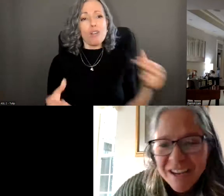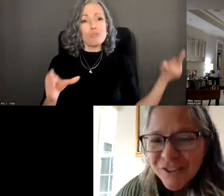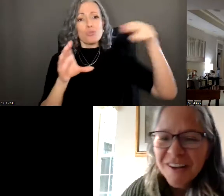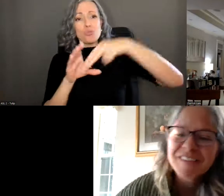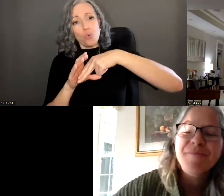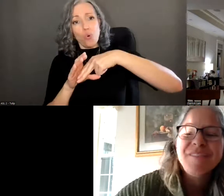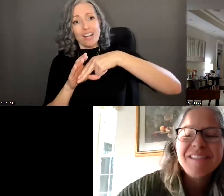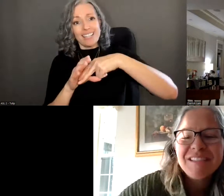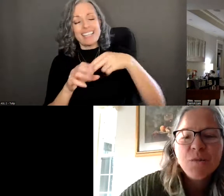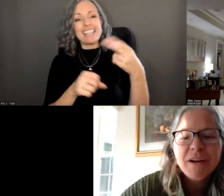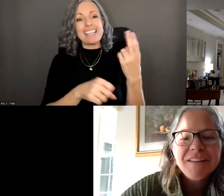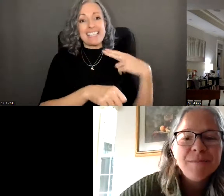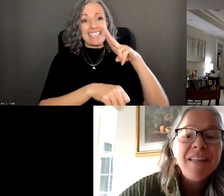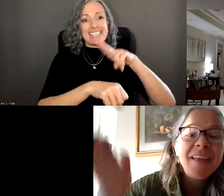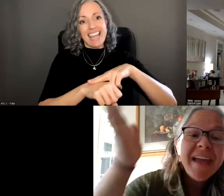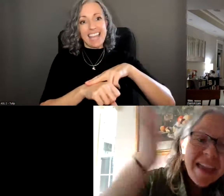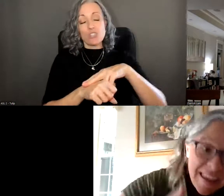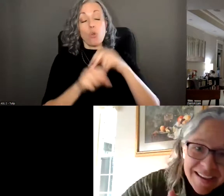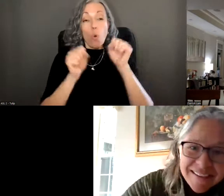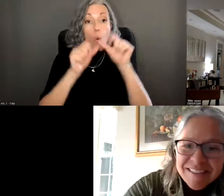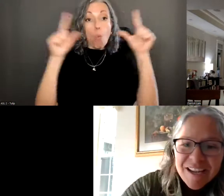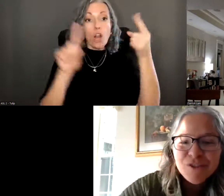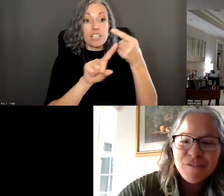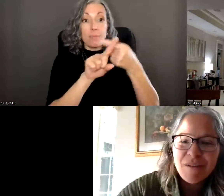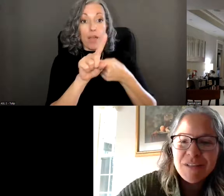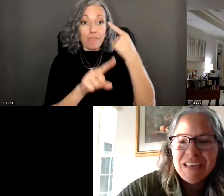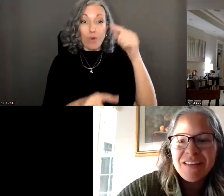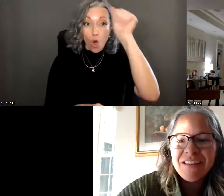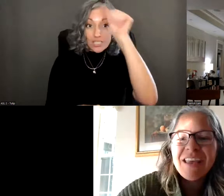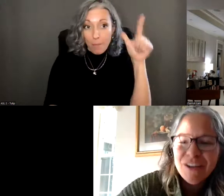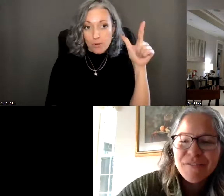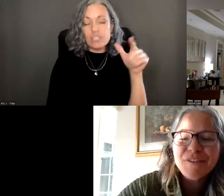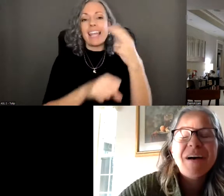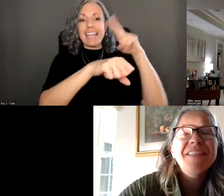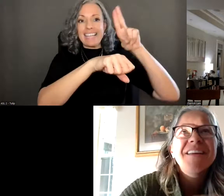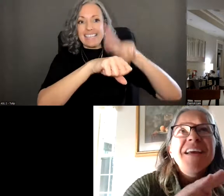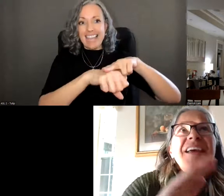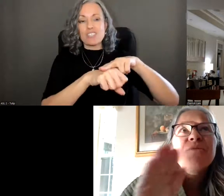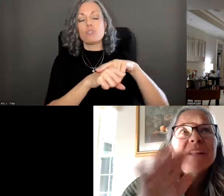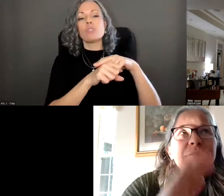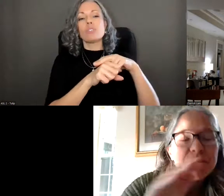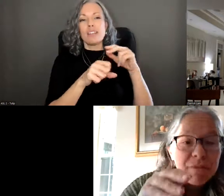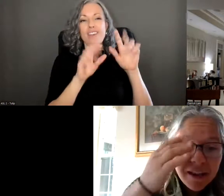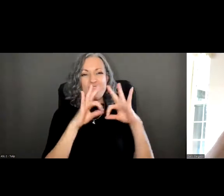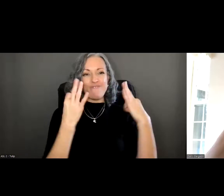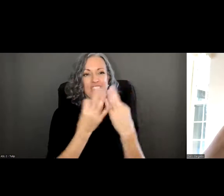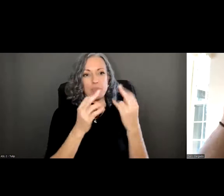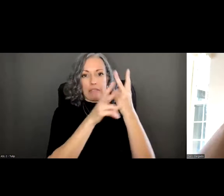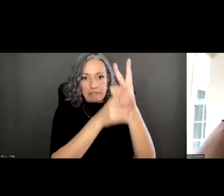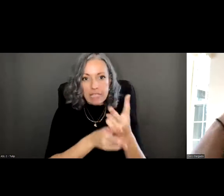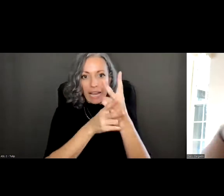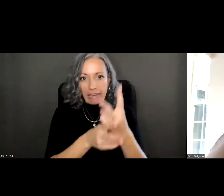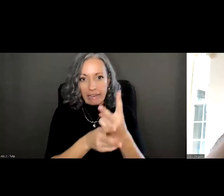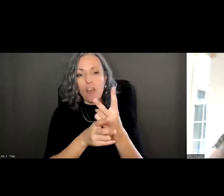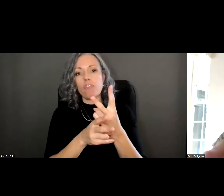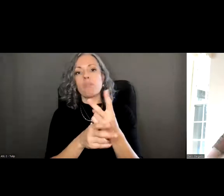of National Alzheimer's Disease Awareness Month and National Family Caregivers Month. And really, when you think about it, the